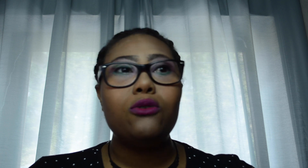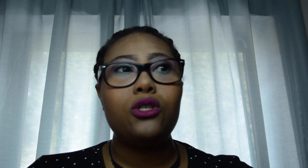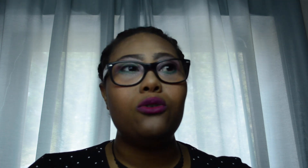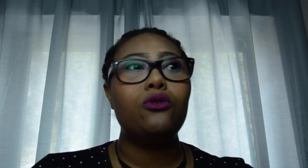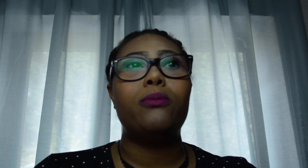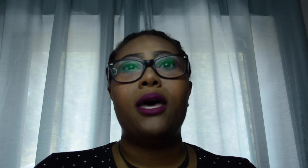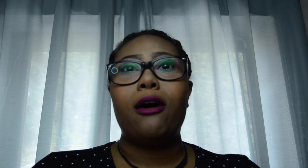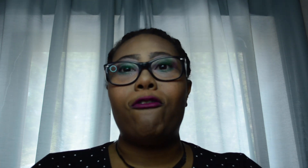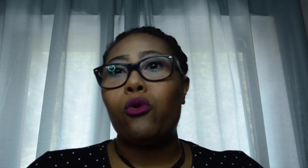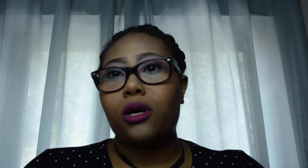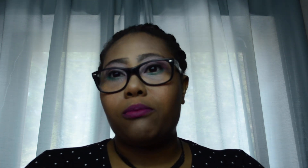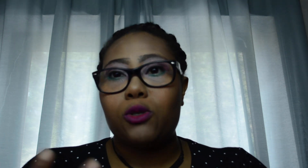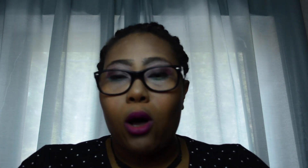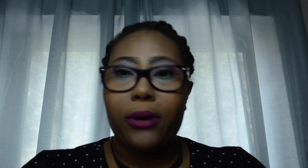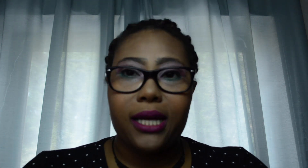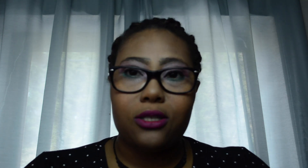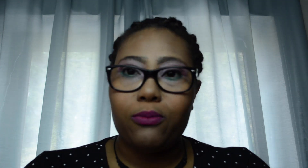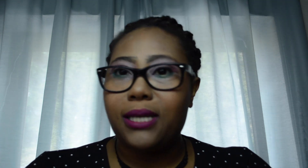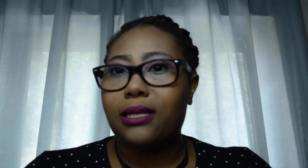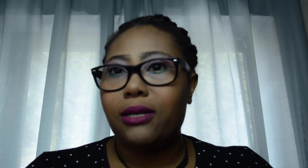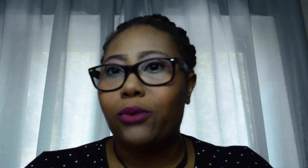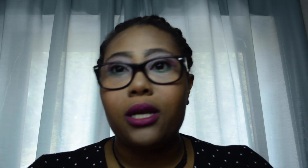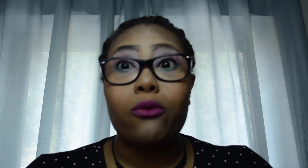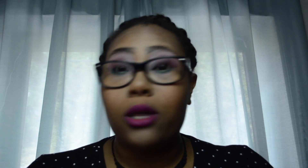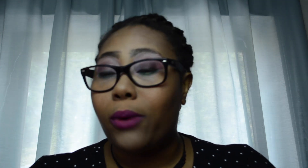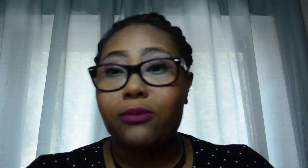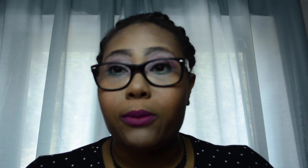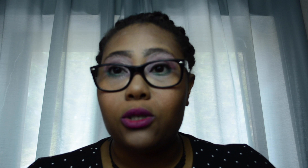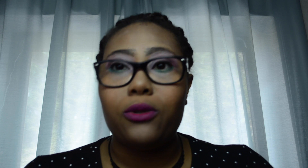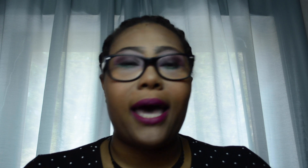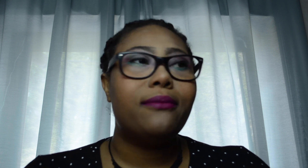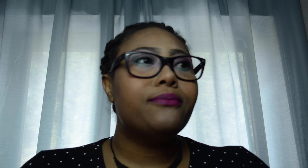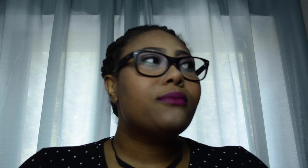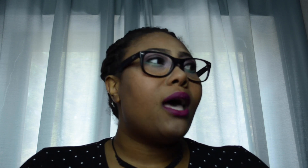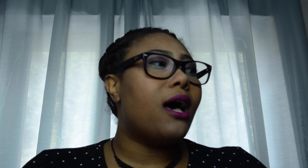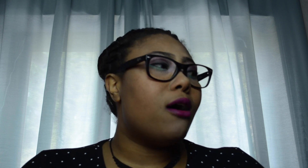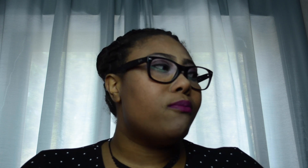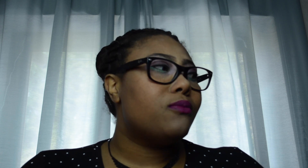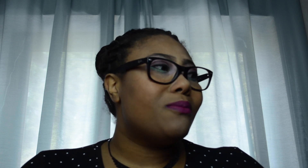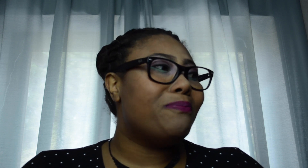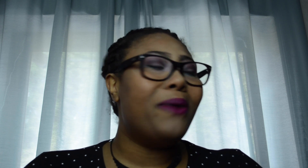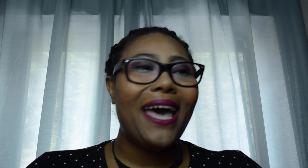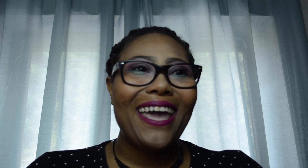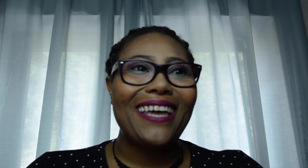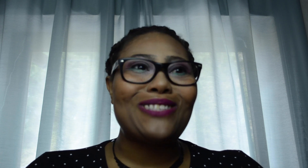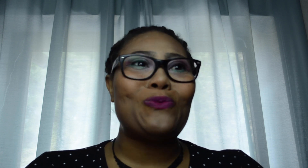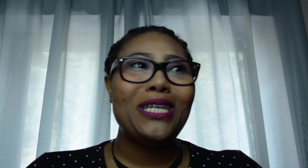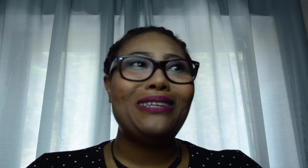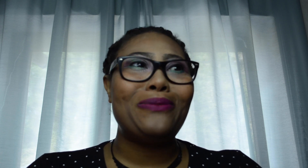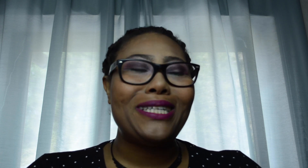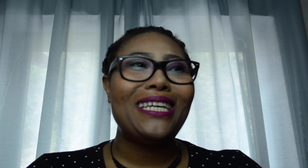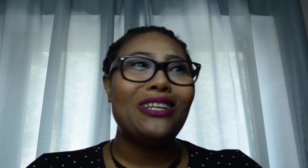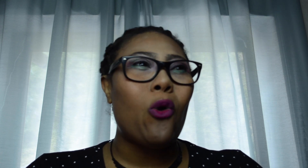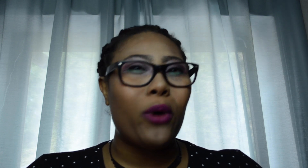and YouTube, for small brands who basically wouldn't otherwise be able to do that. But it's